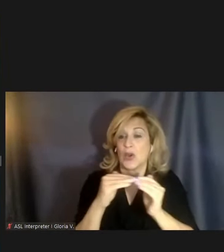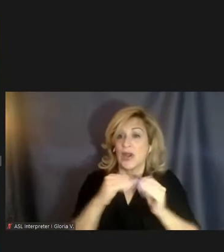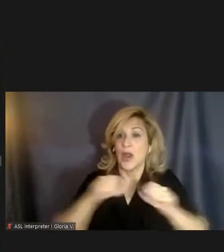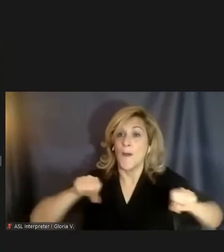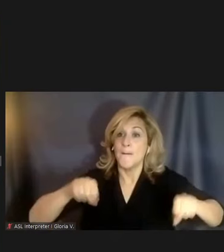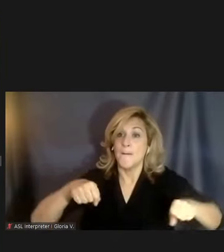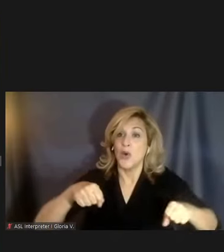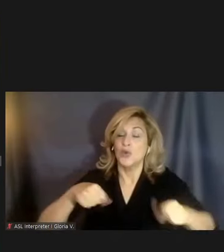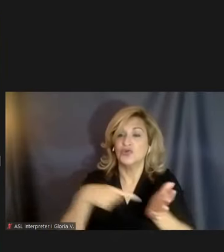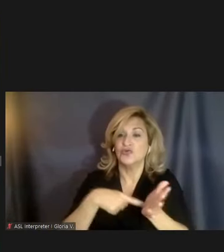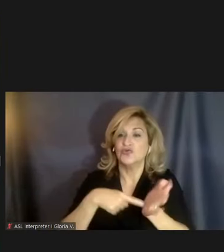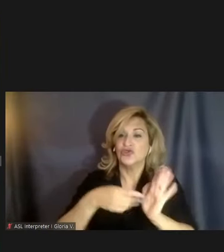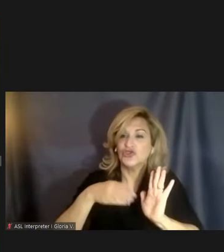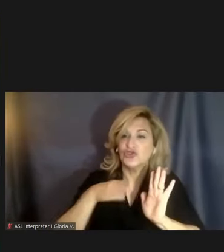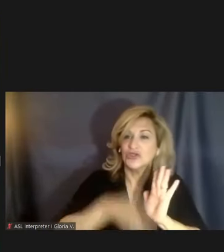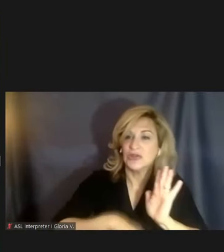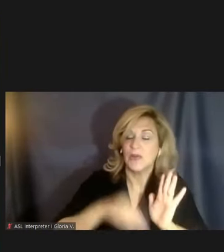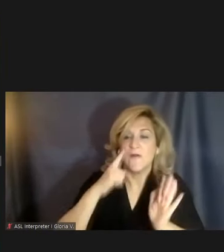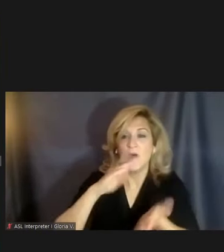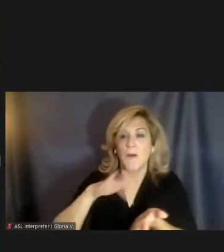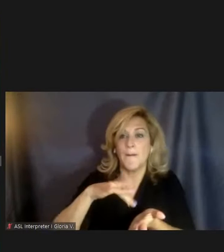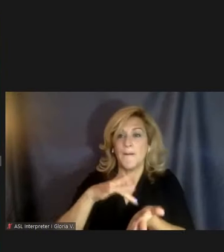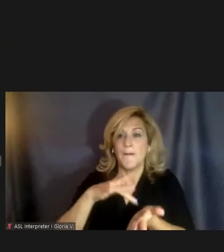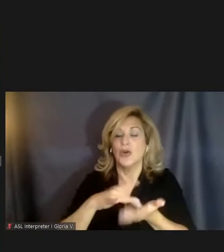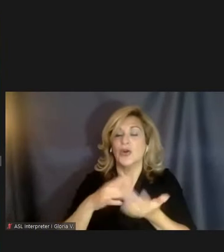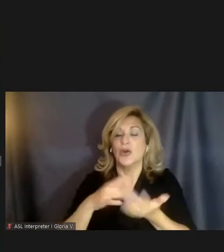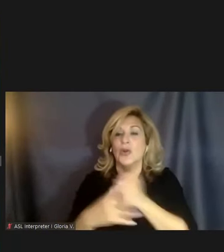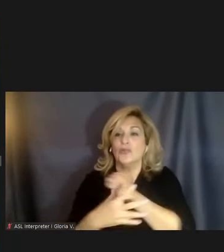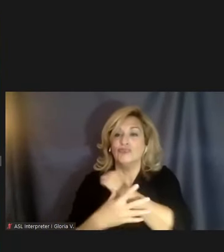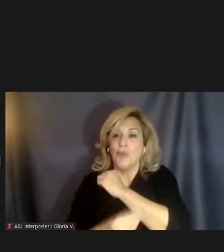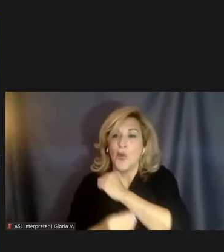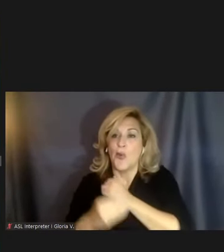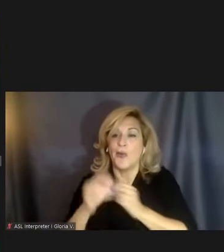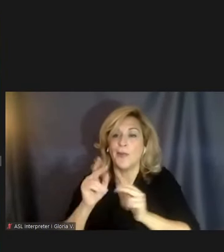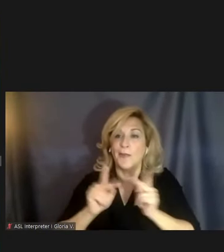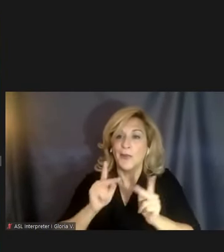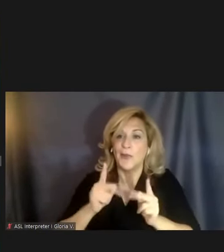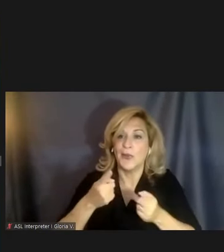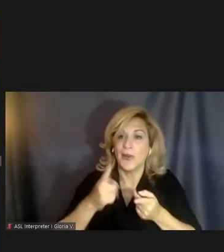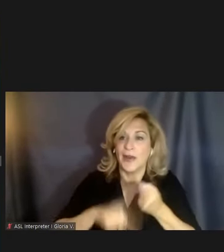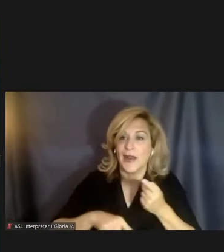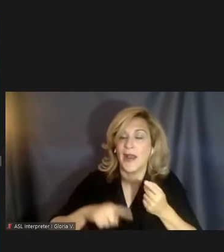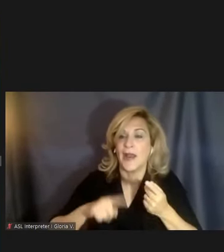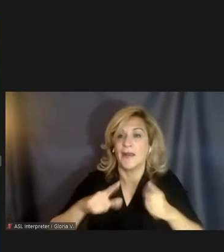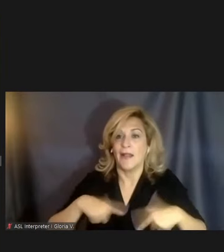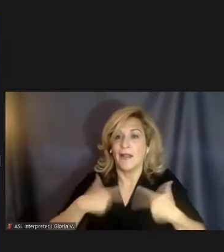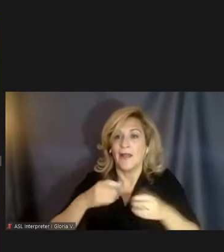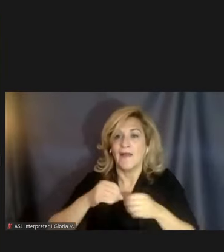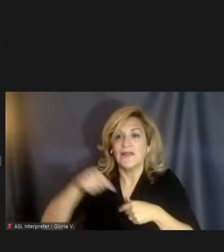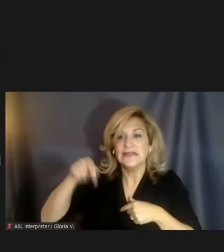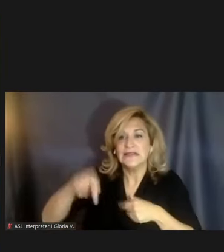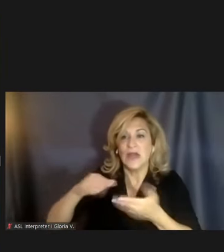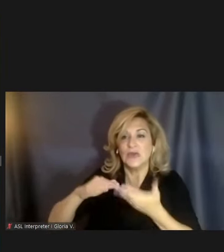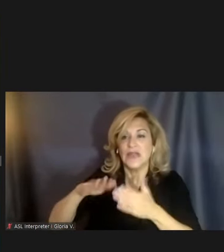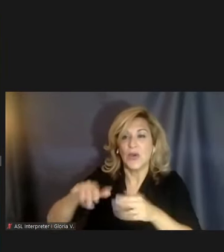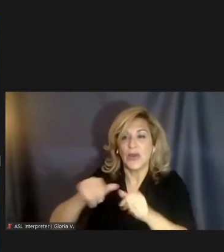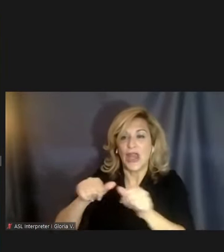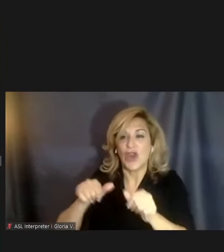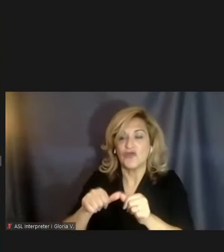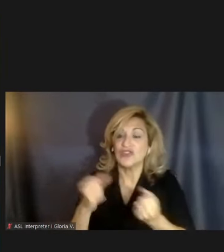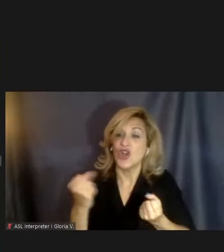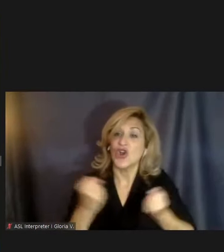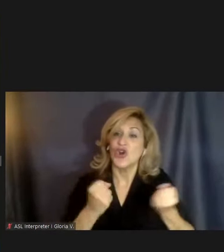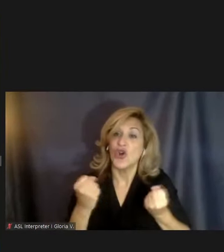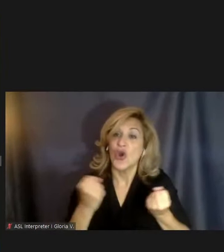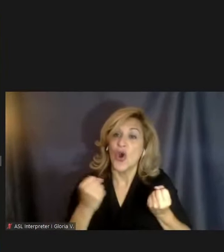transportation for a lot of middle and lower income people, especially for those who cannot afford to live in downtown areas. Cars or home public transport does